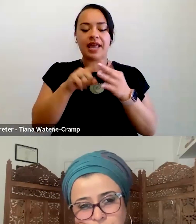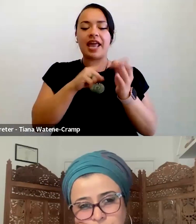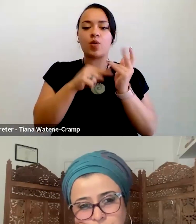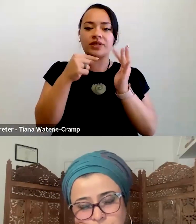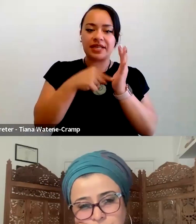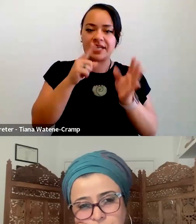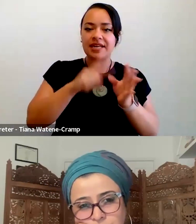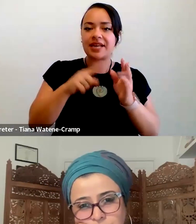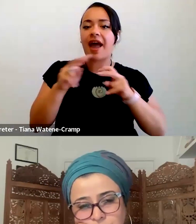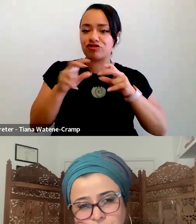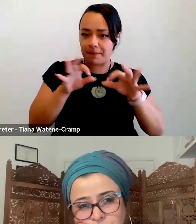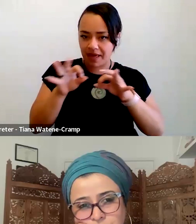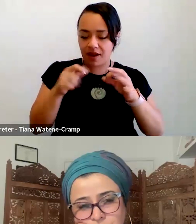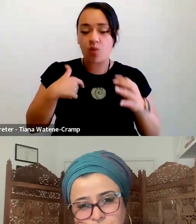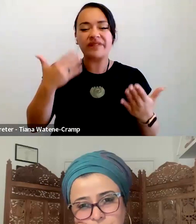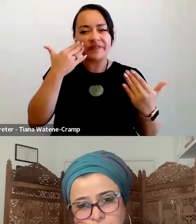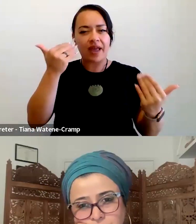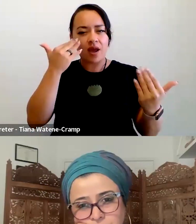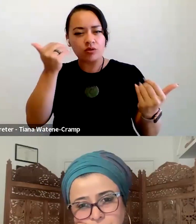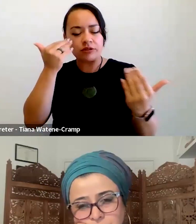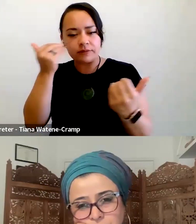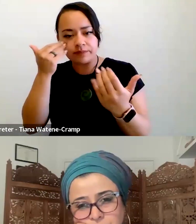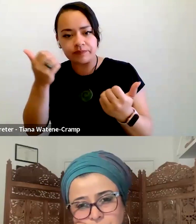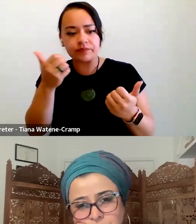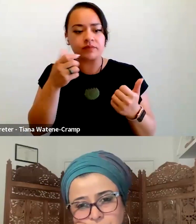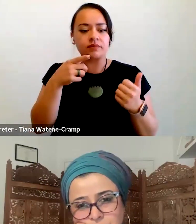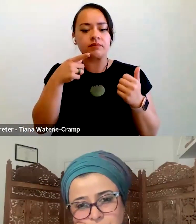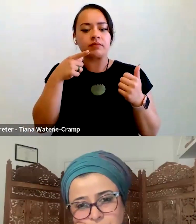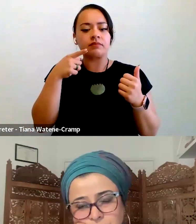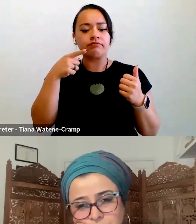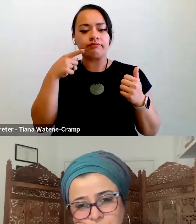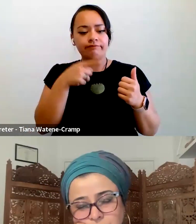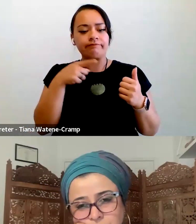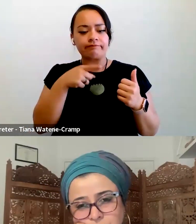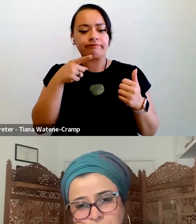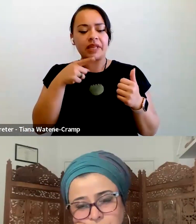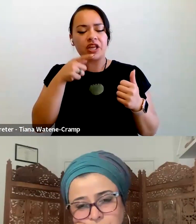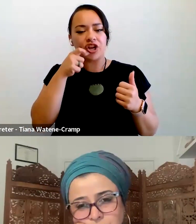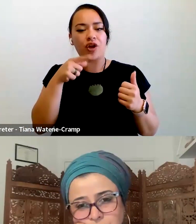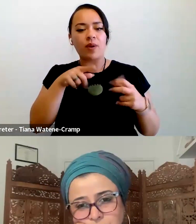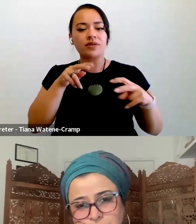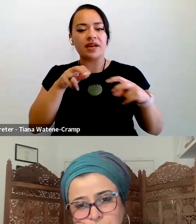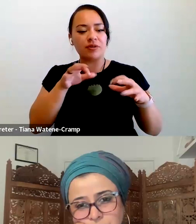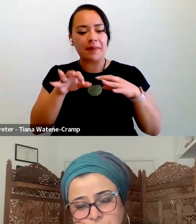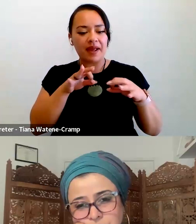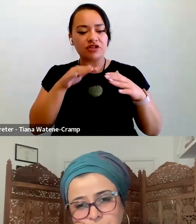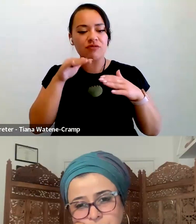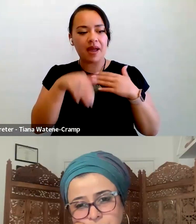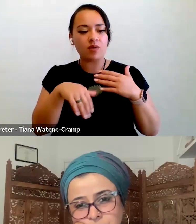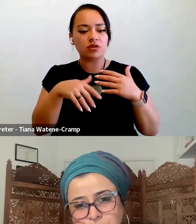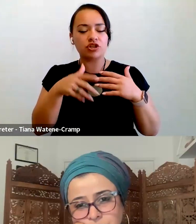lot, you know, kind of that they're all about, I guess, what you're just talking about, Tasneem, like really